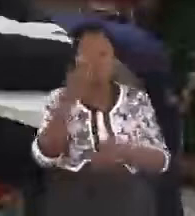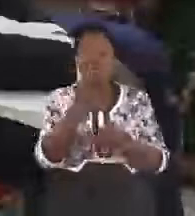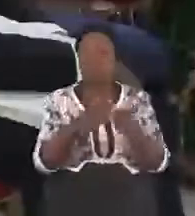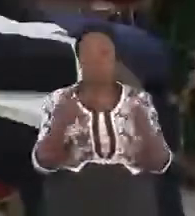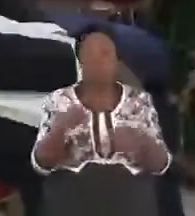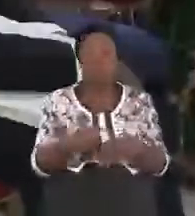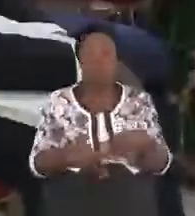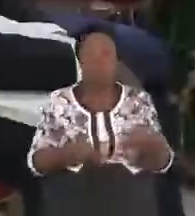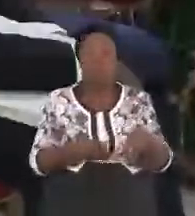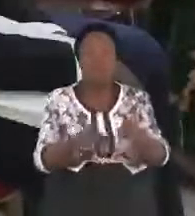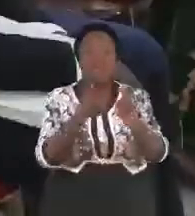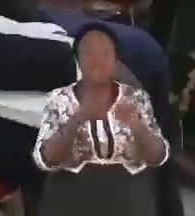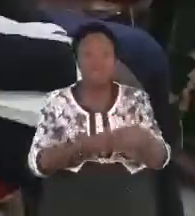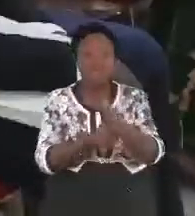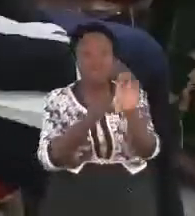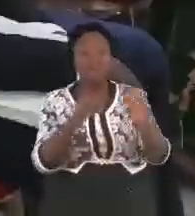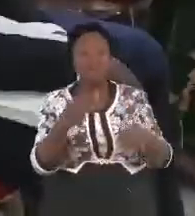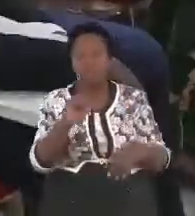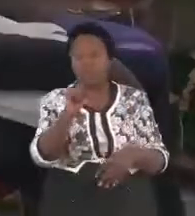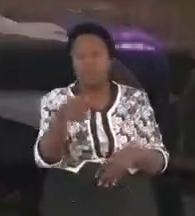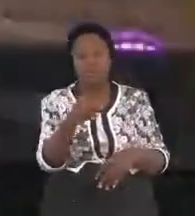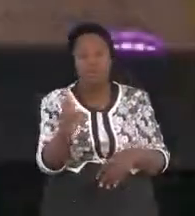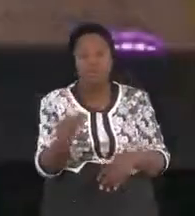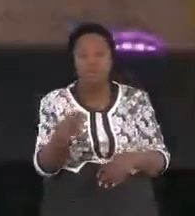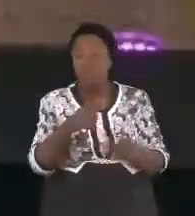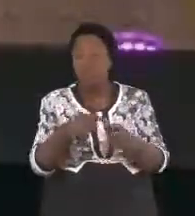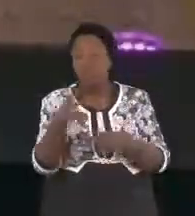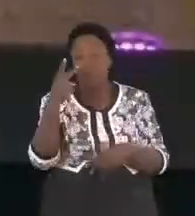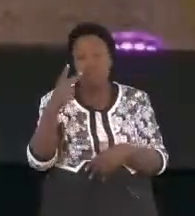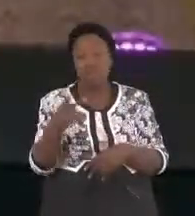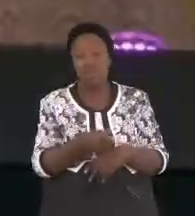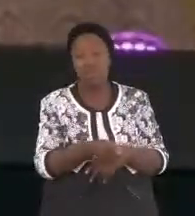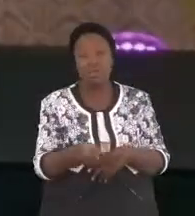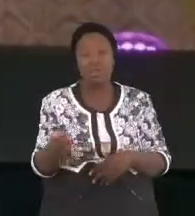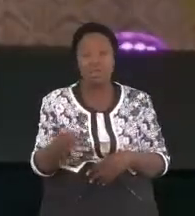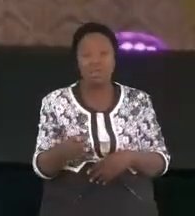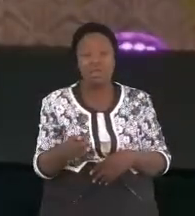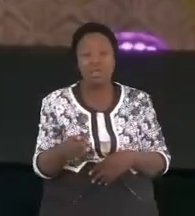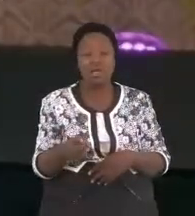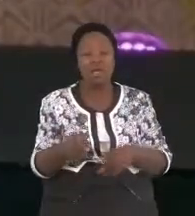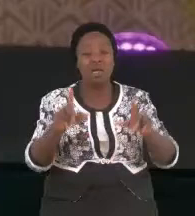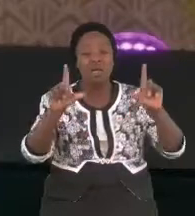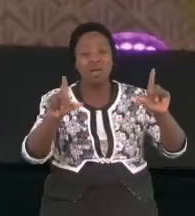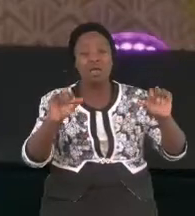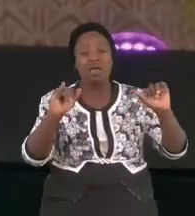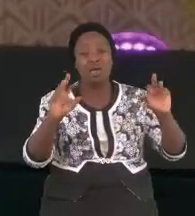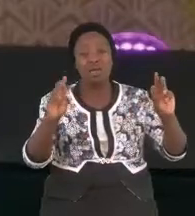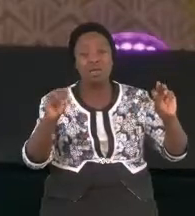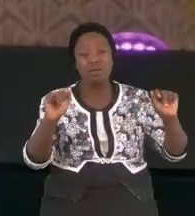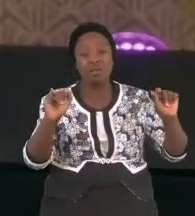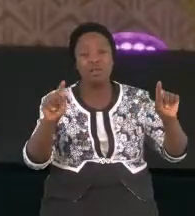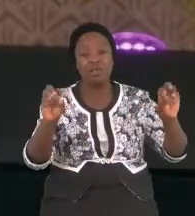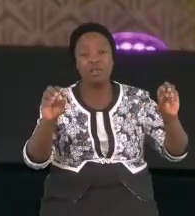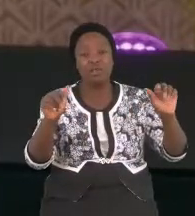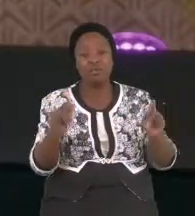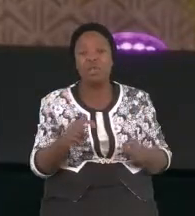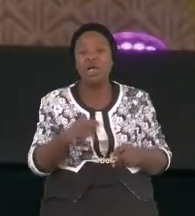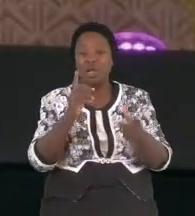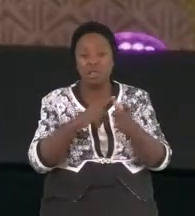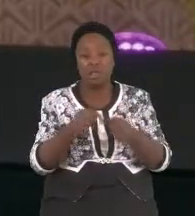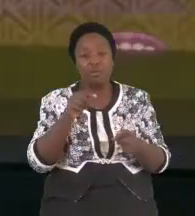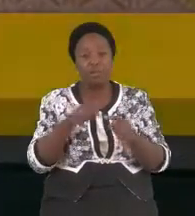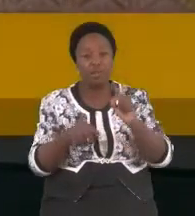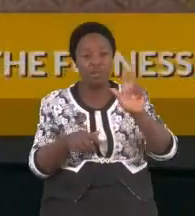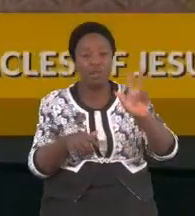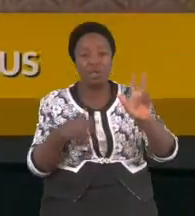John, and we've seen their limitation. Now we come to point number three, and point number three is the